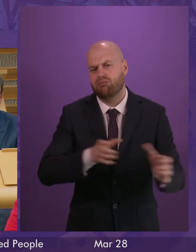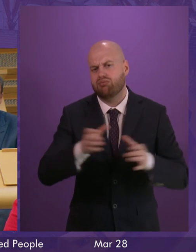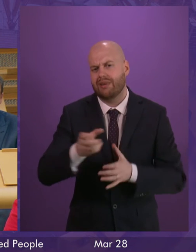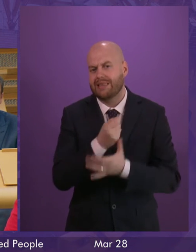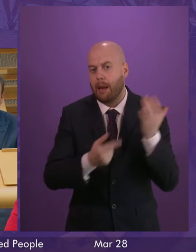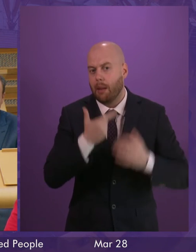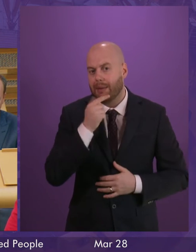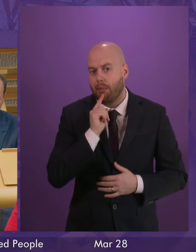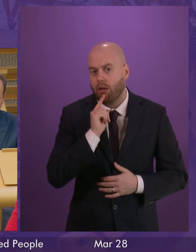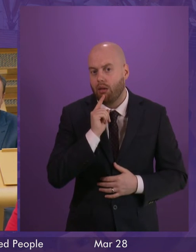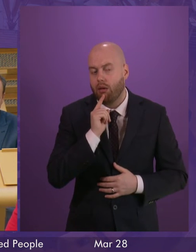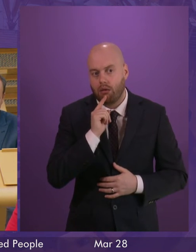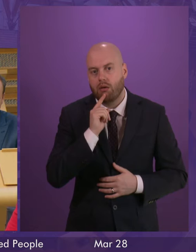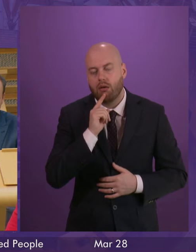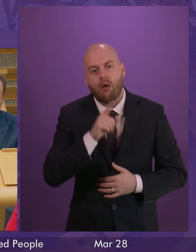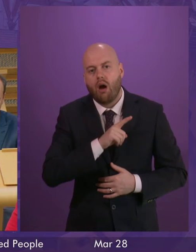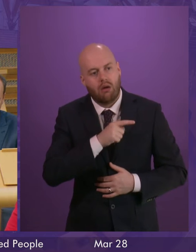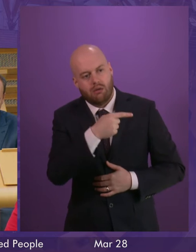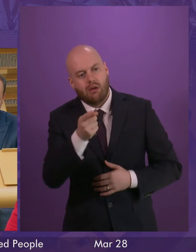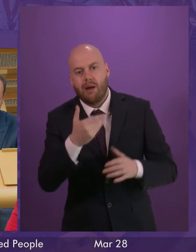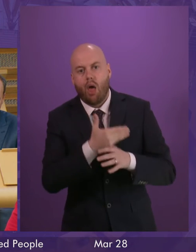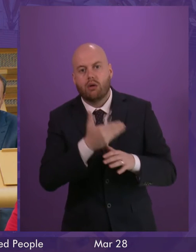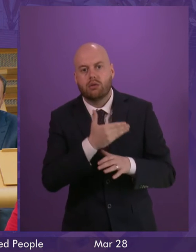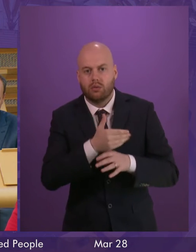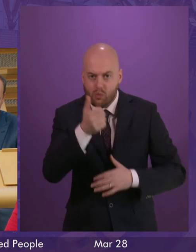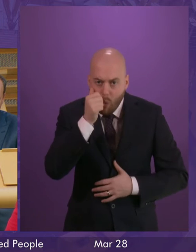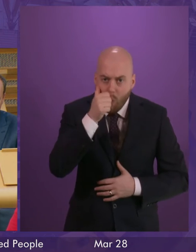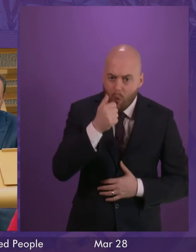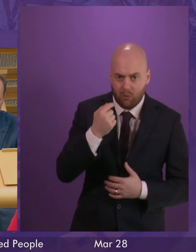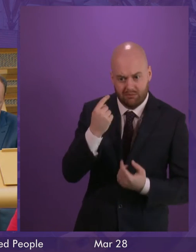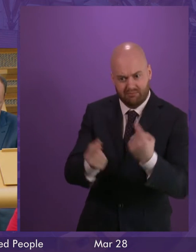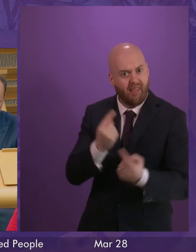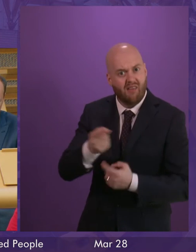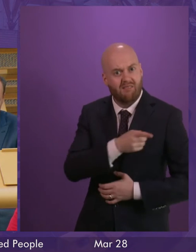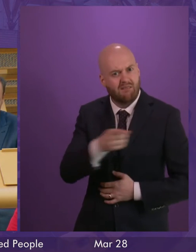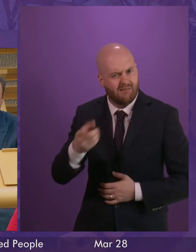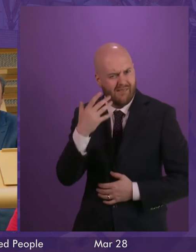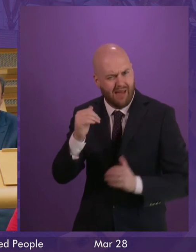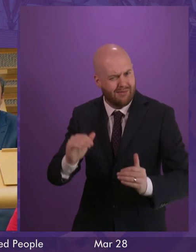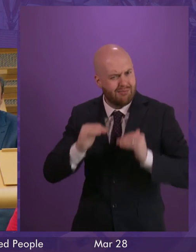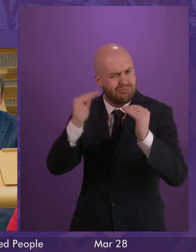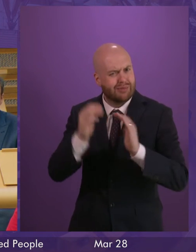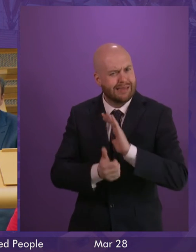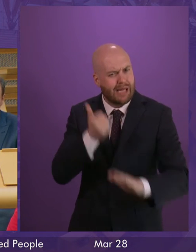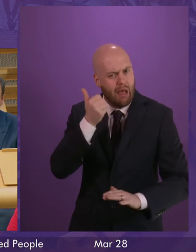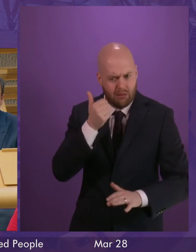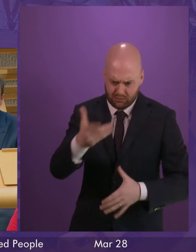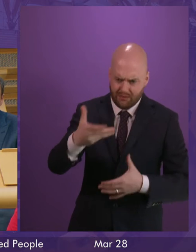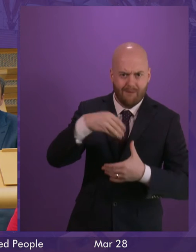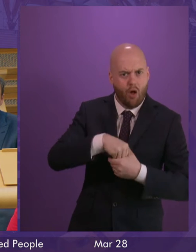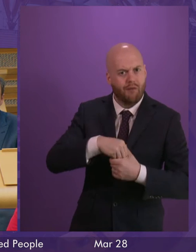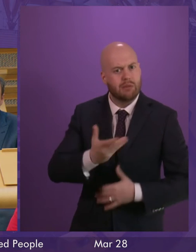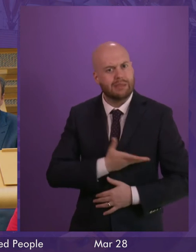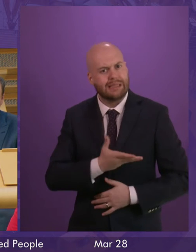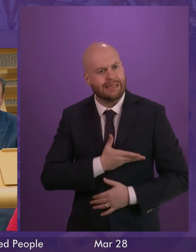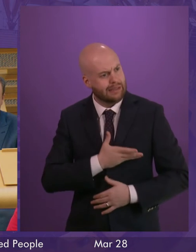Employers see an opportunity to increase the pool of high calibre candidates within their business. We recognise that reflecting